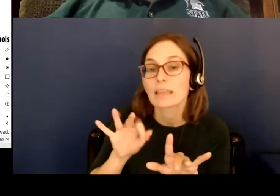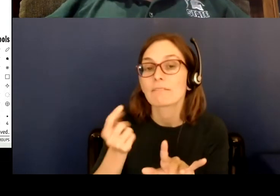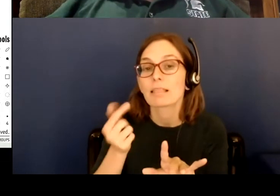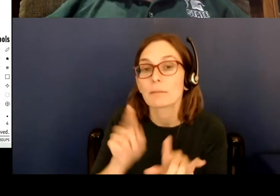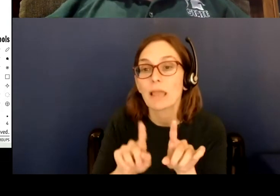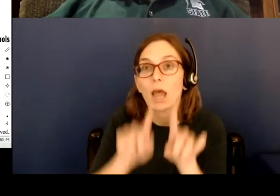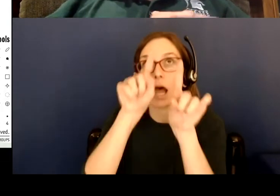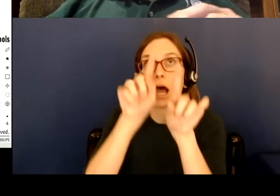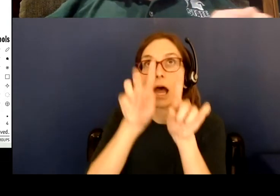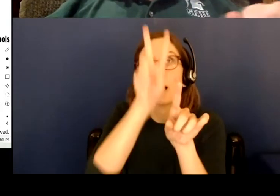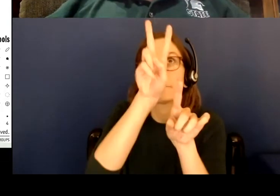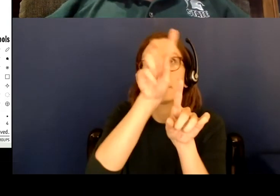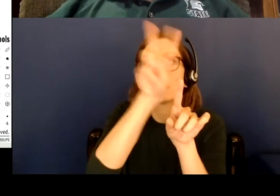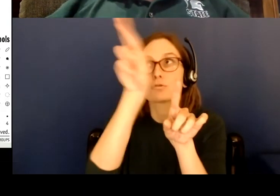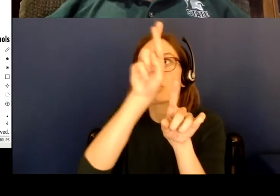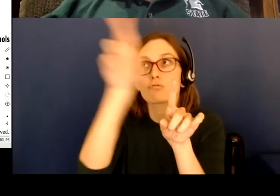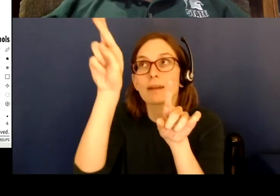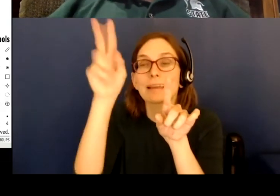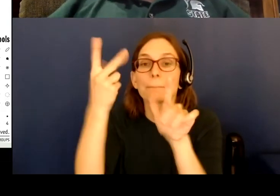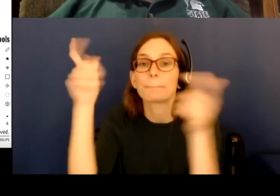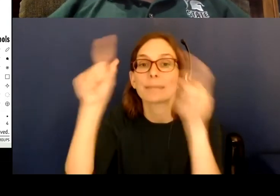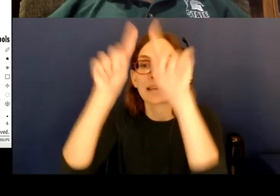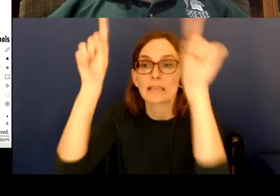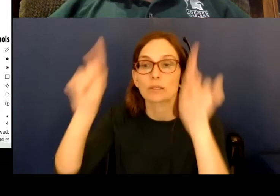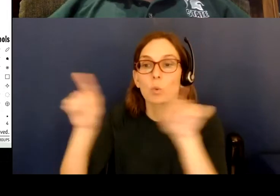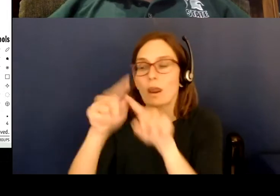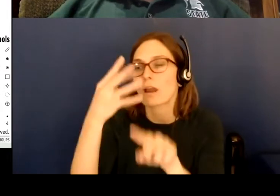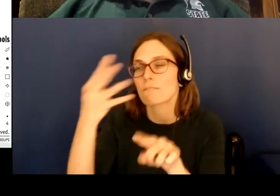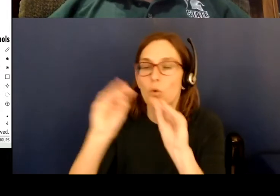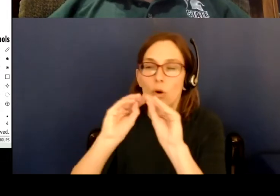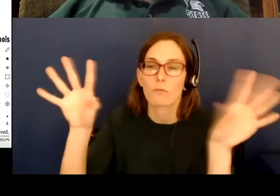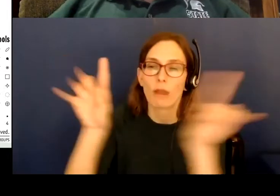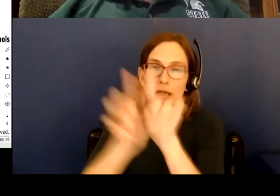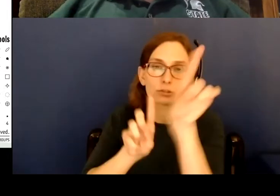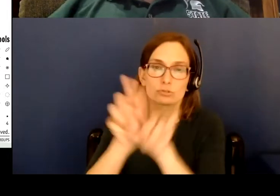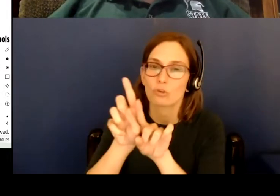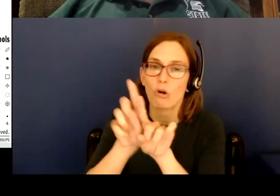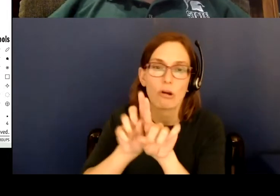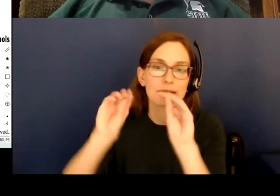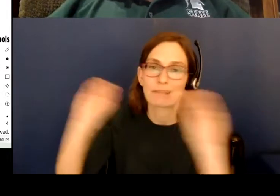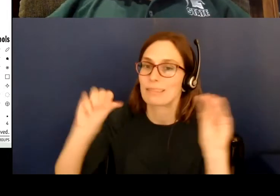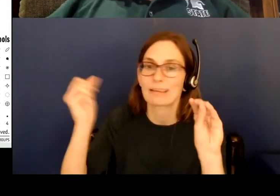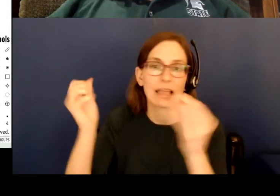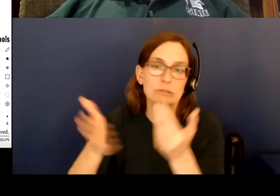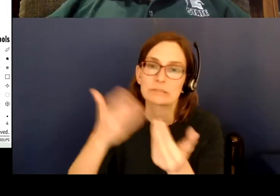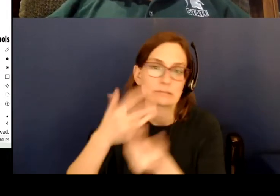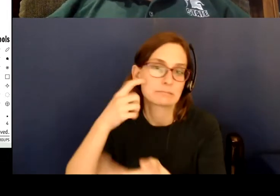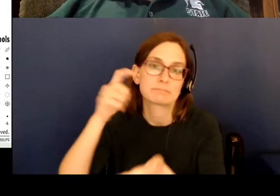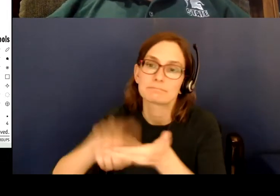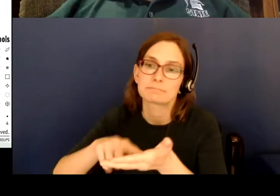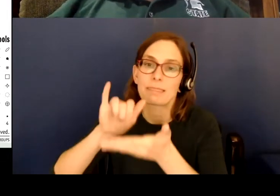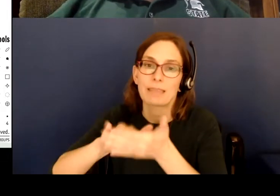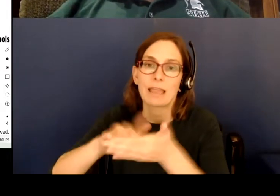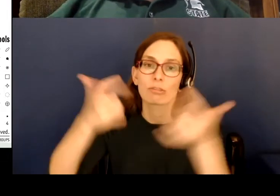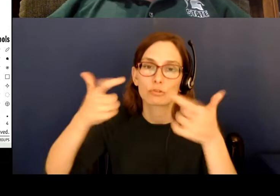up and to the right, you will see a big square of 4 bright stars. Nothing else comes close. You can't miss it, as the great square